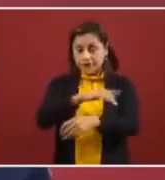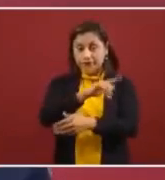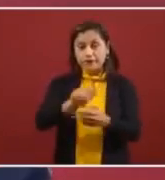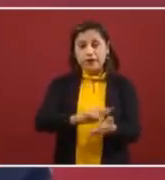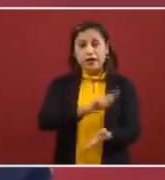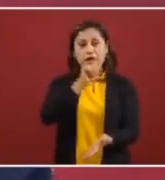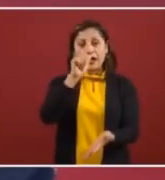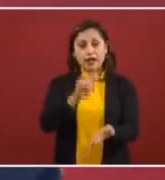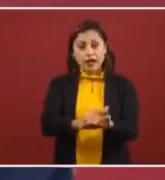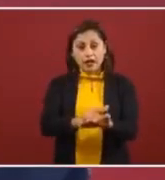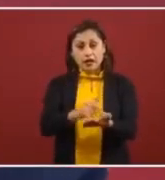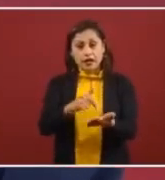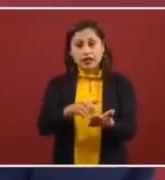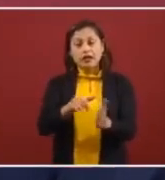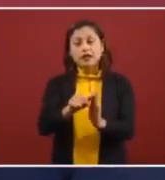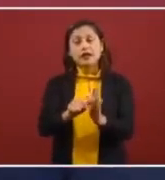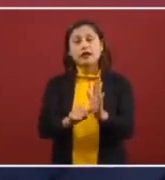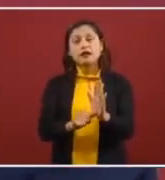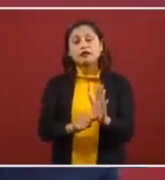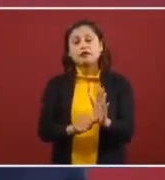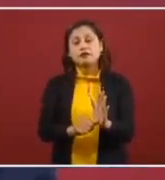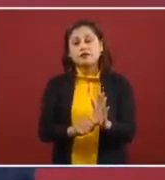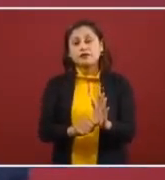reform in Article